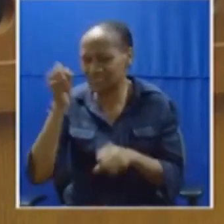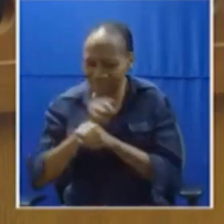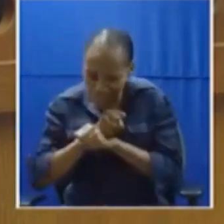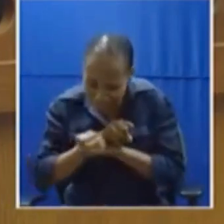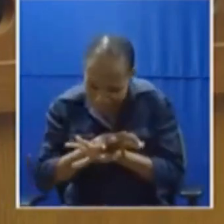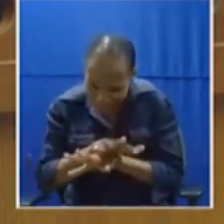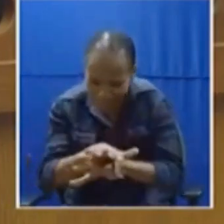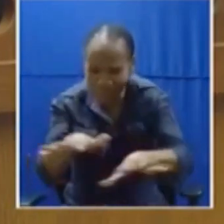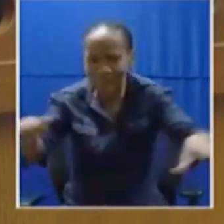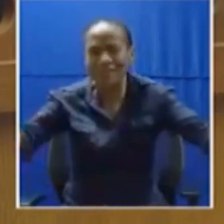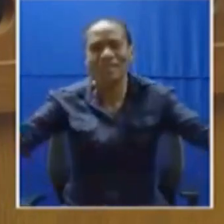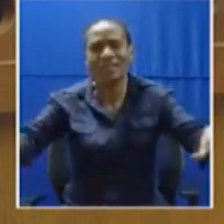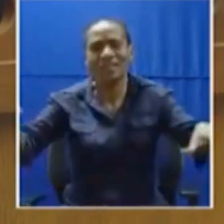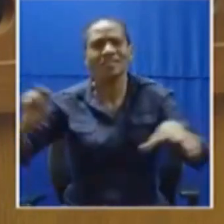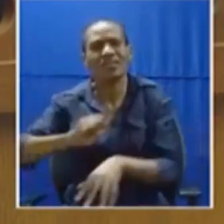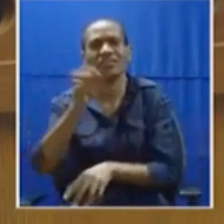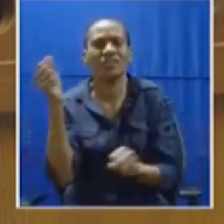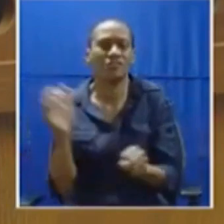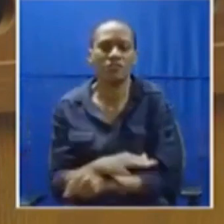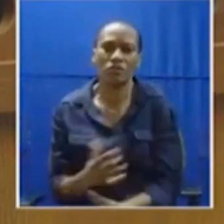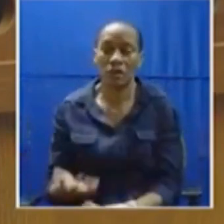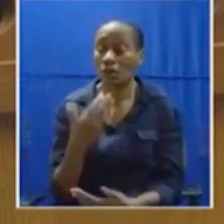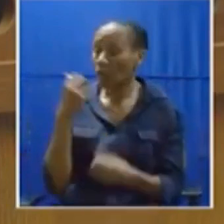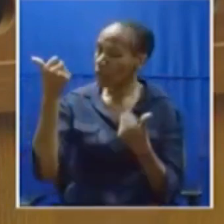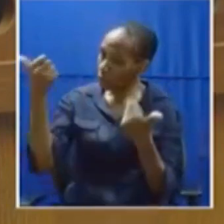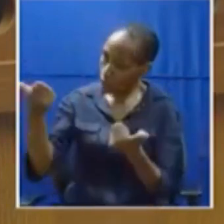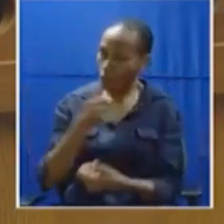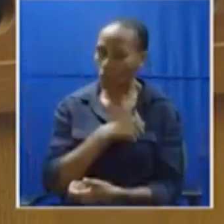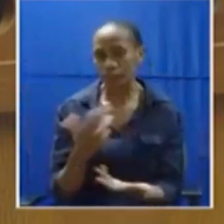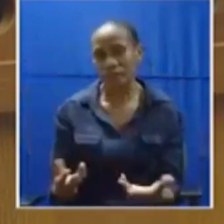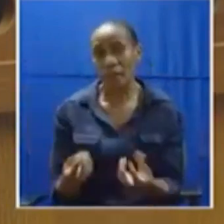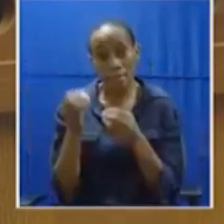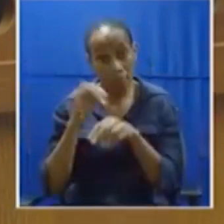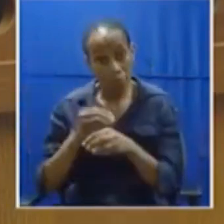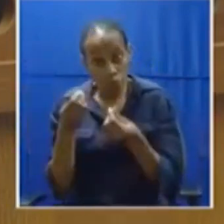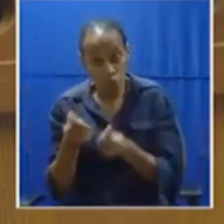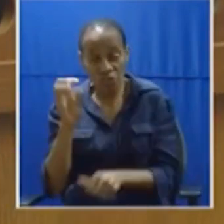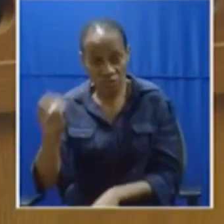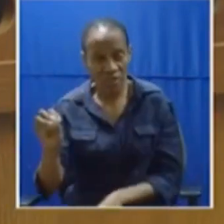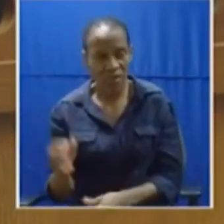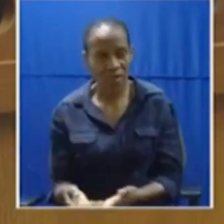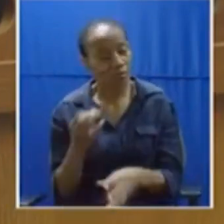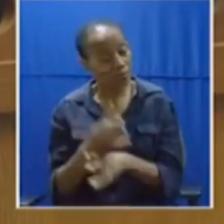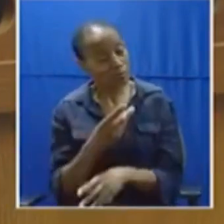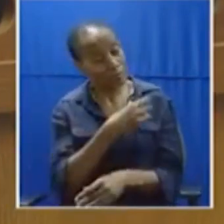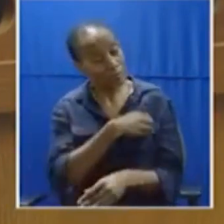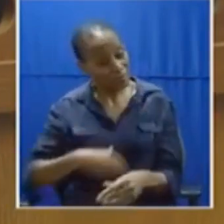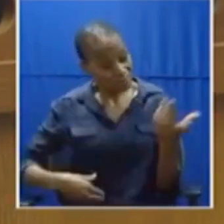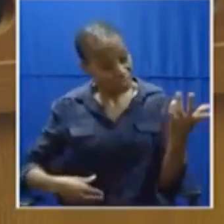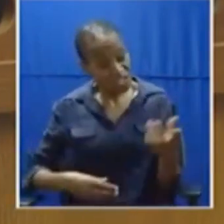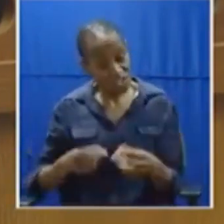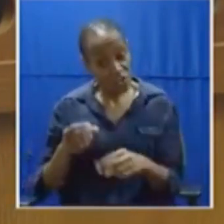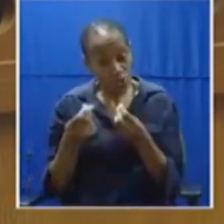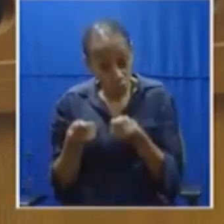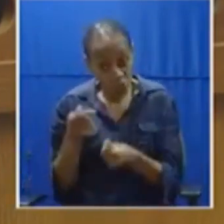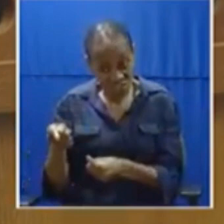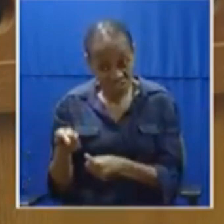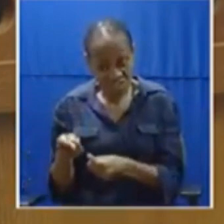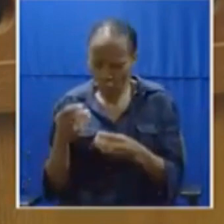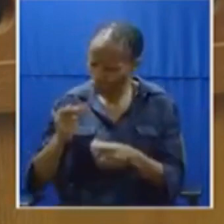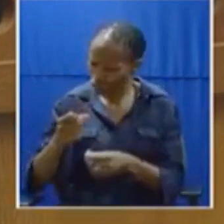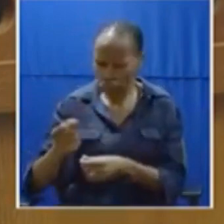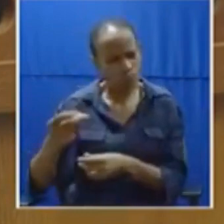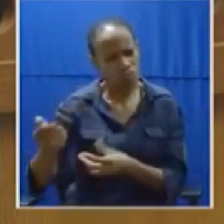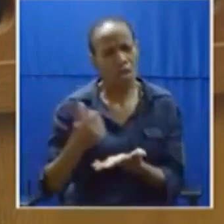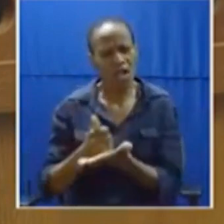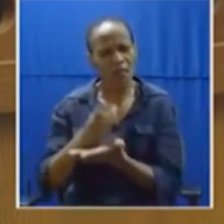nation. Thankfully, there is a cure. And Mr. President, it works fast and it is a prophylactic for future